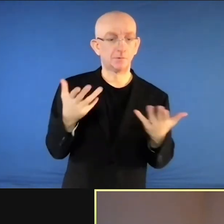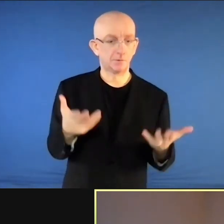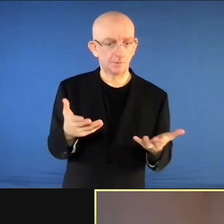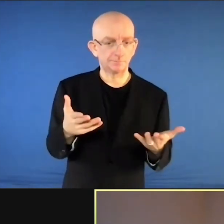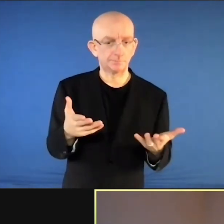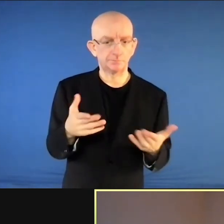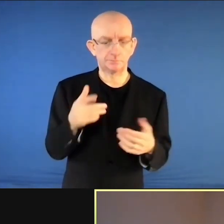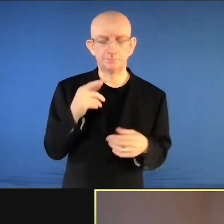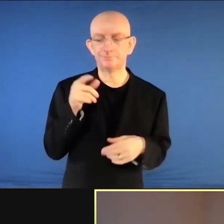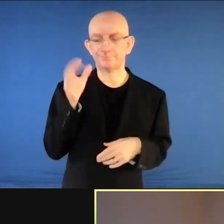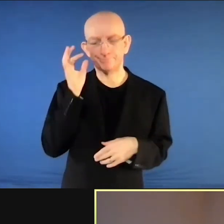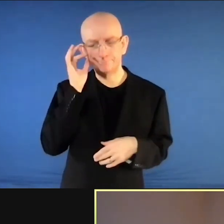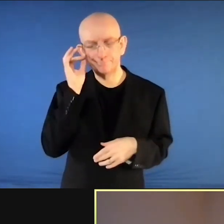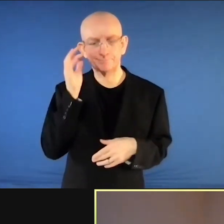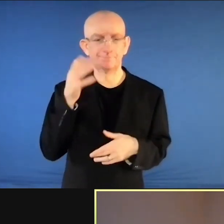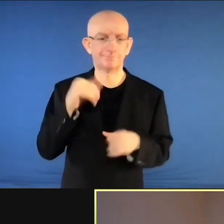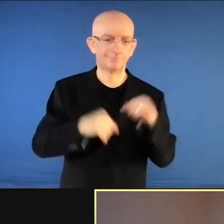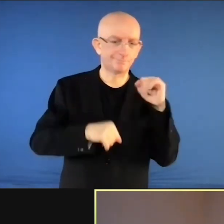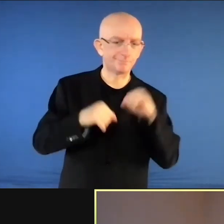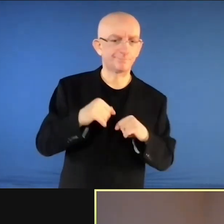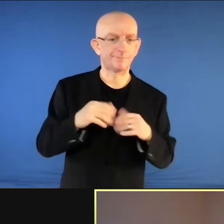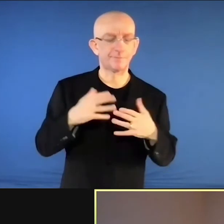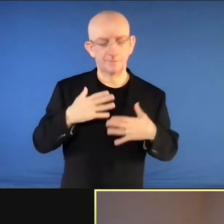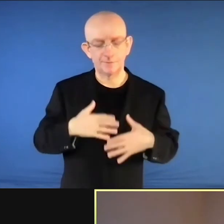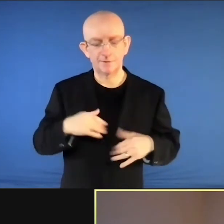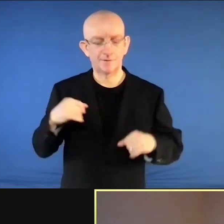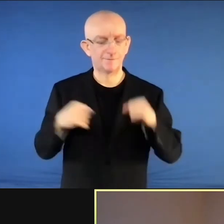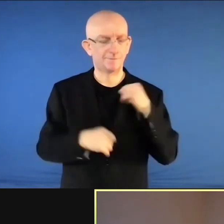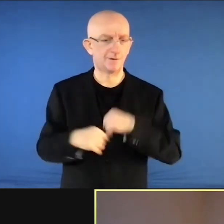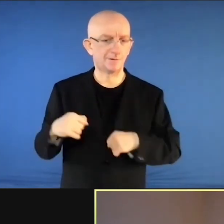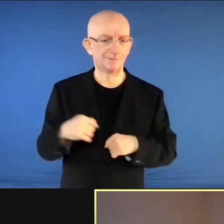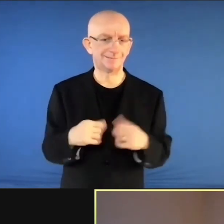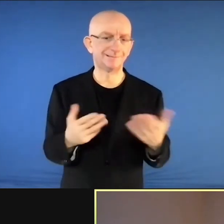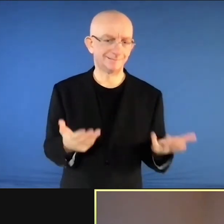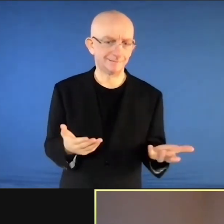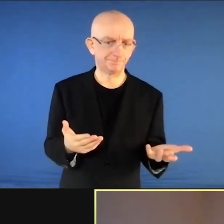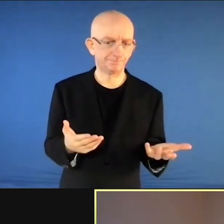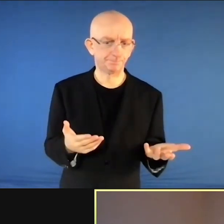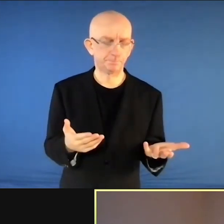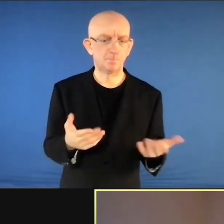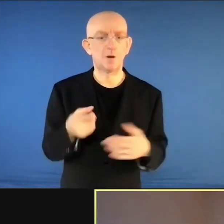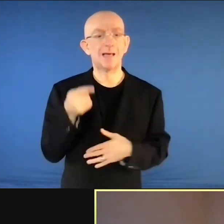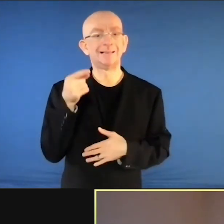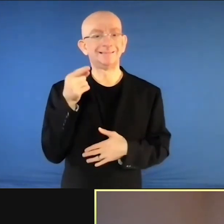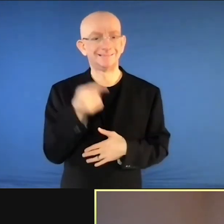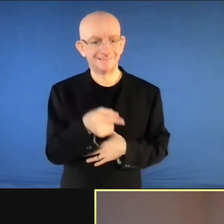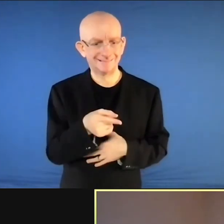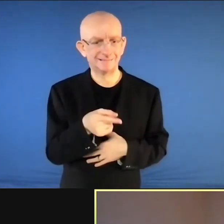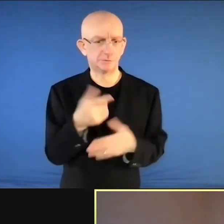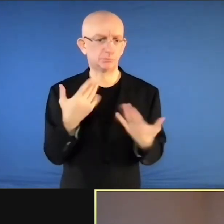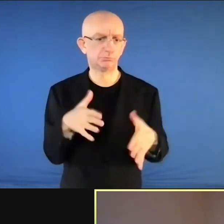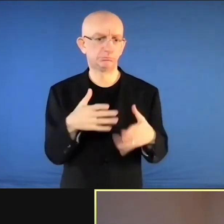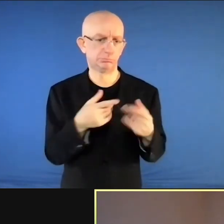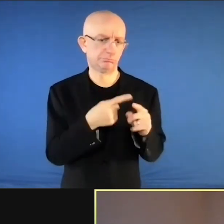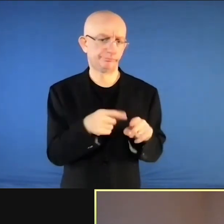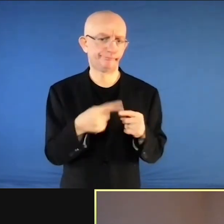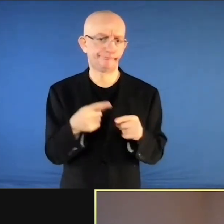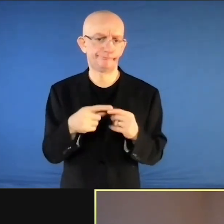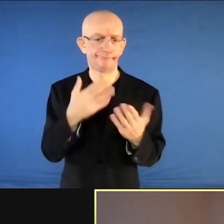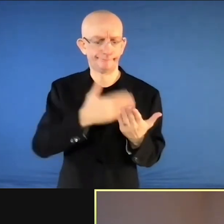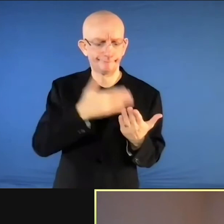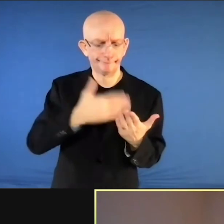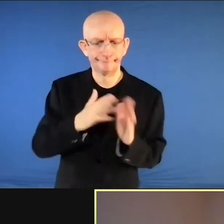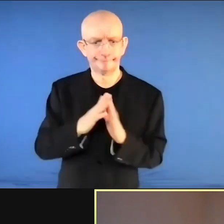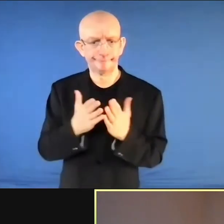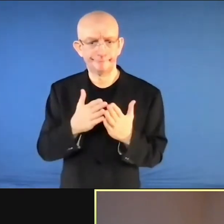and guidance that has been produced throughout the years with regards to that specific aspect. Similar